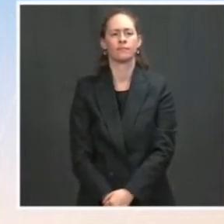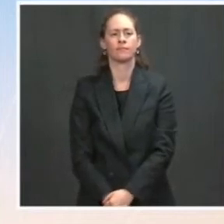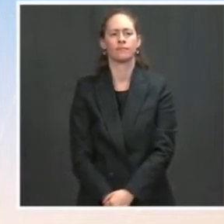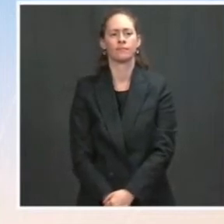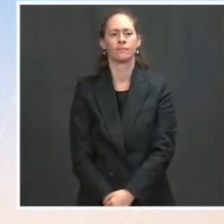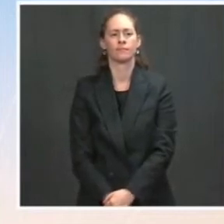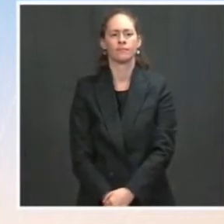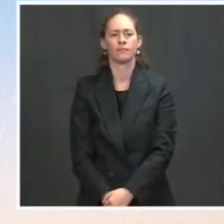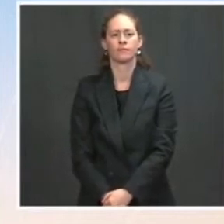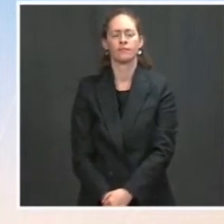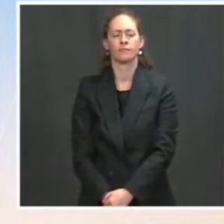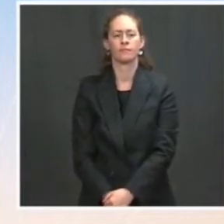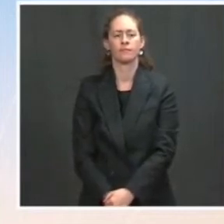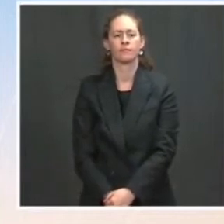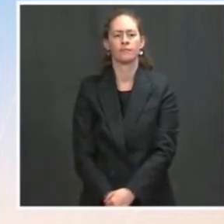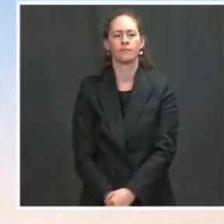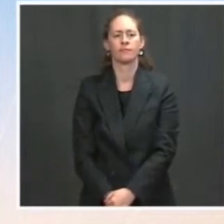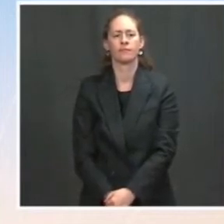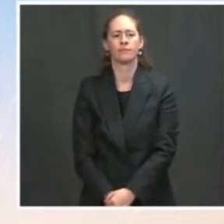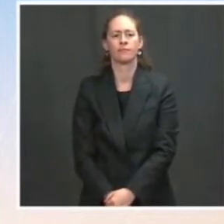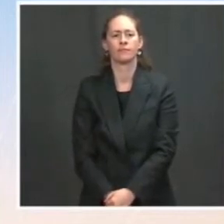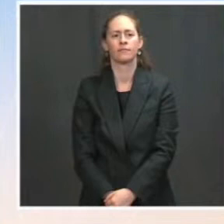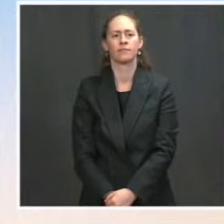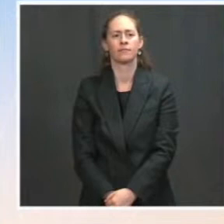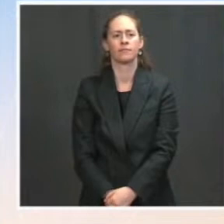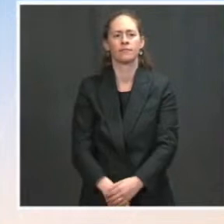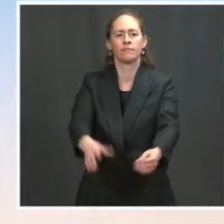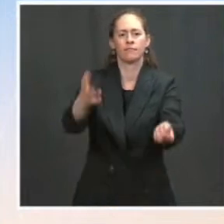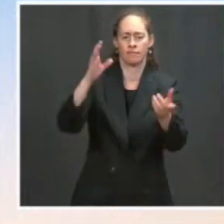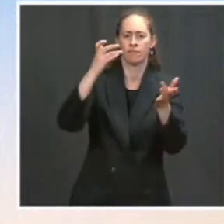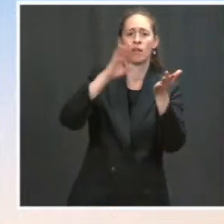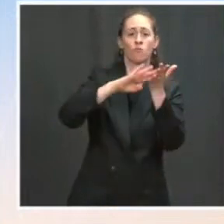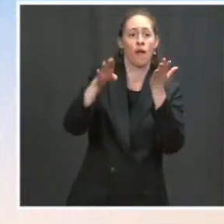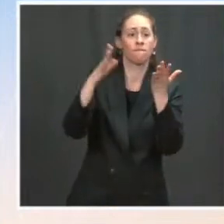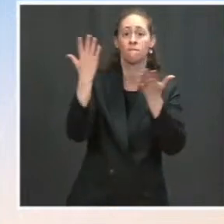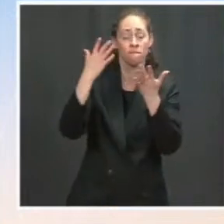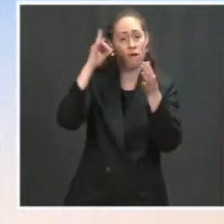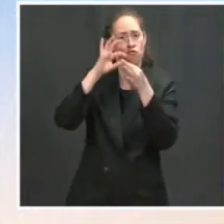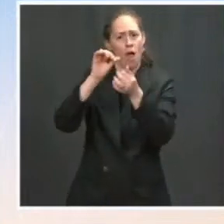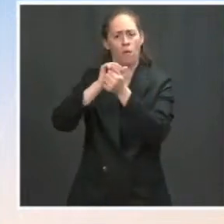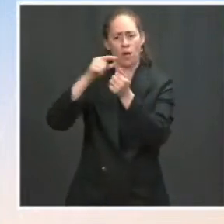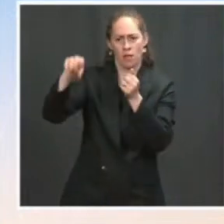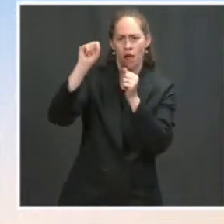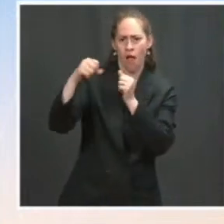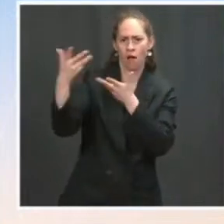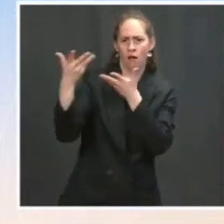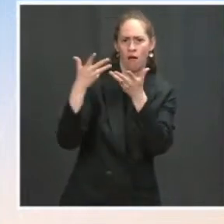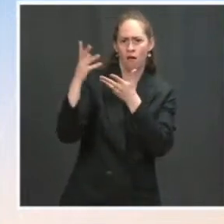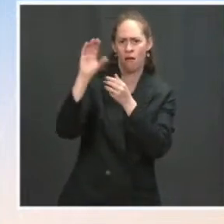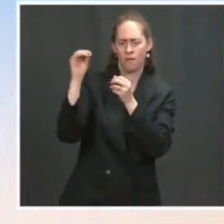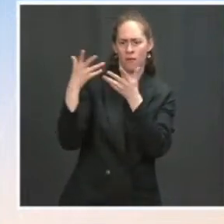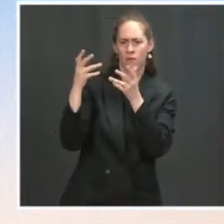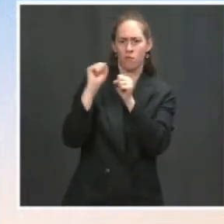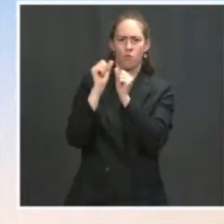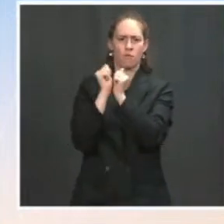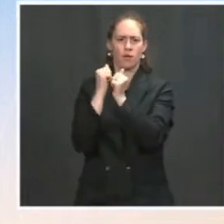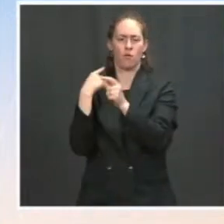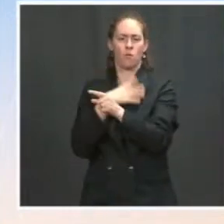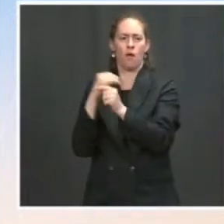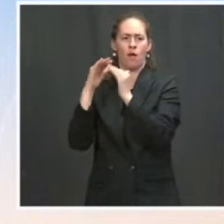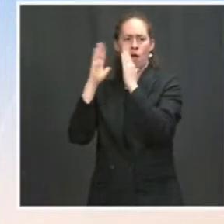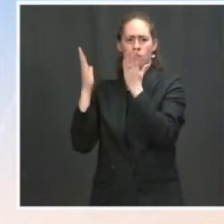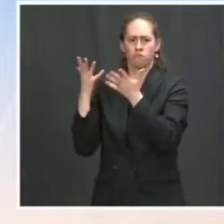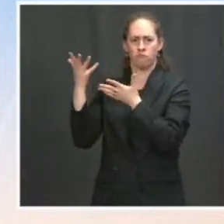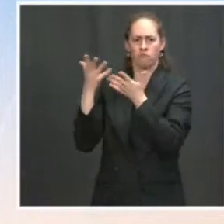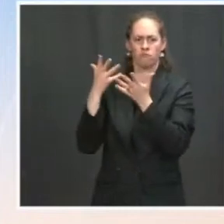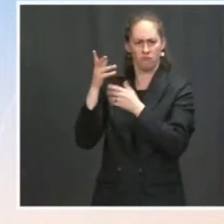consultation with White House counsel's office, including in the cases you're citing. President, of course, has stood strong for unions throughout